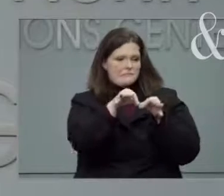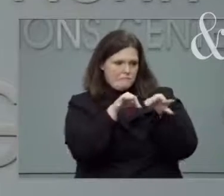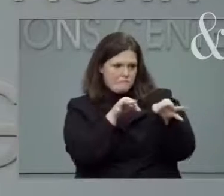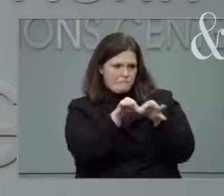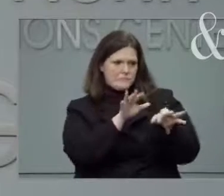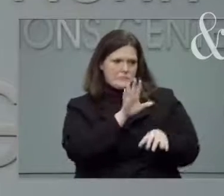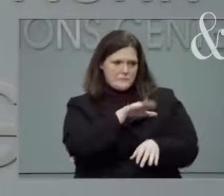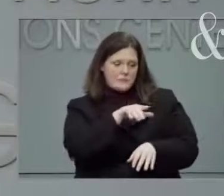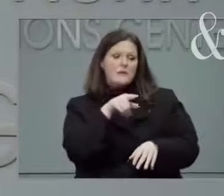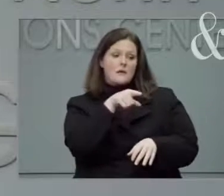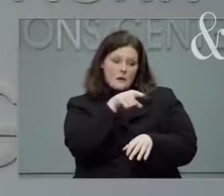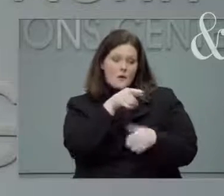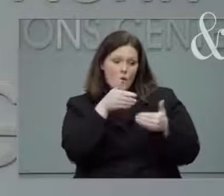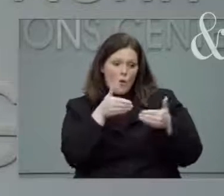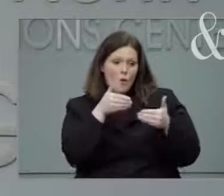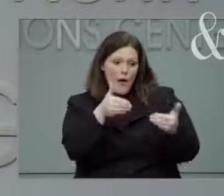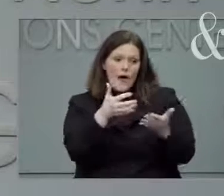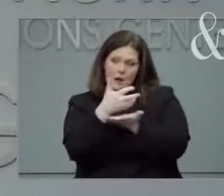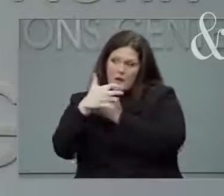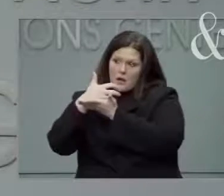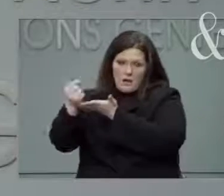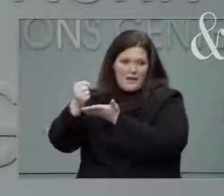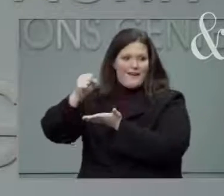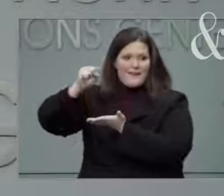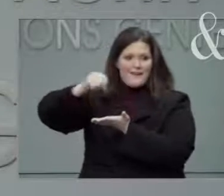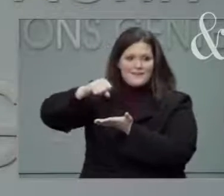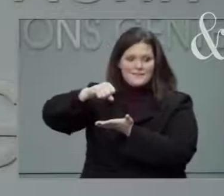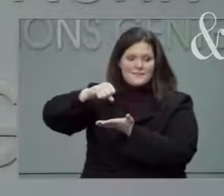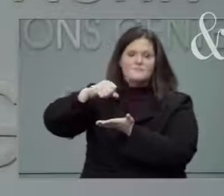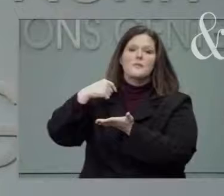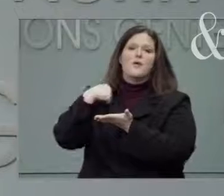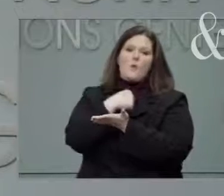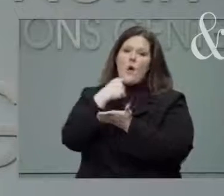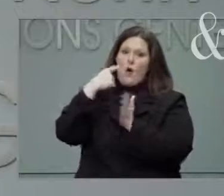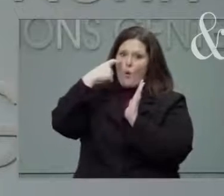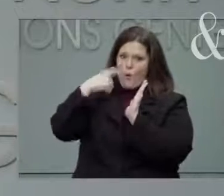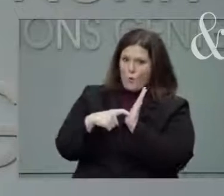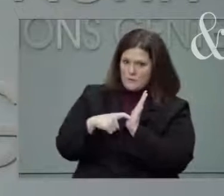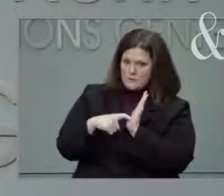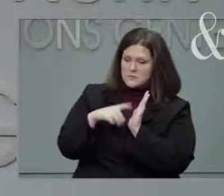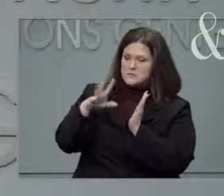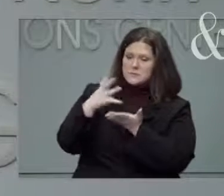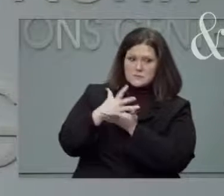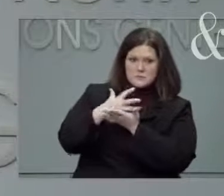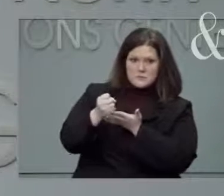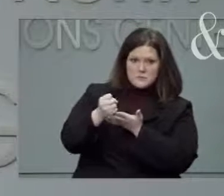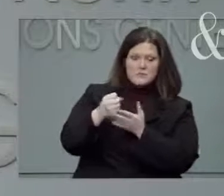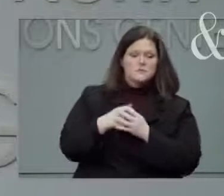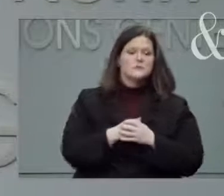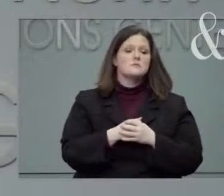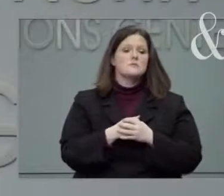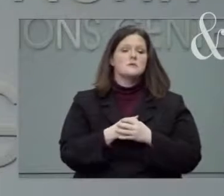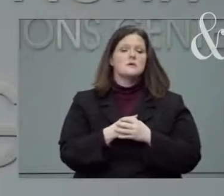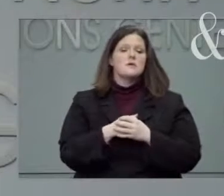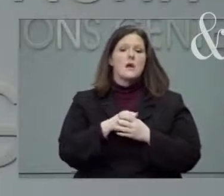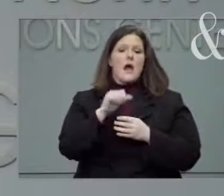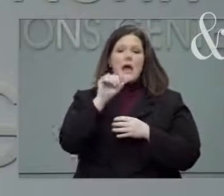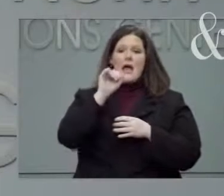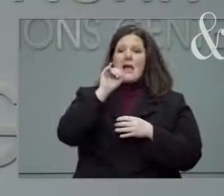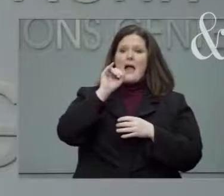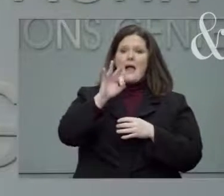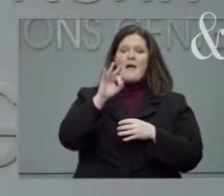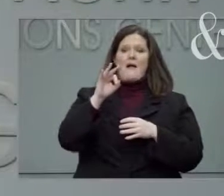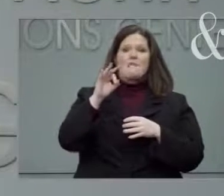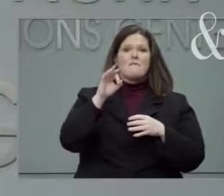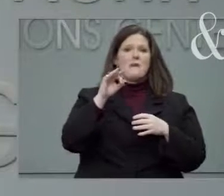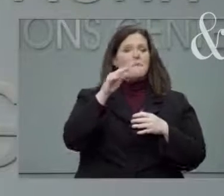get vaccines in people's arms. We recognize that once you move away from age-based and